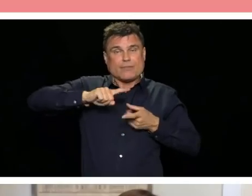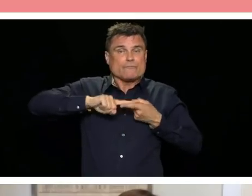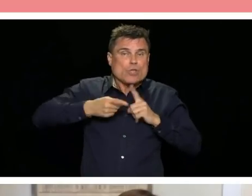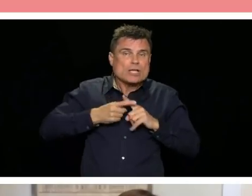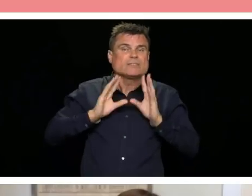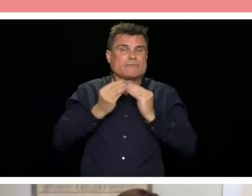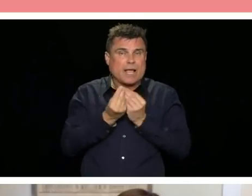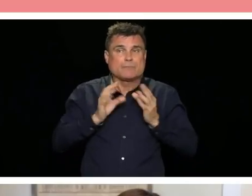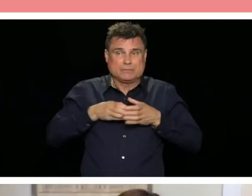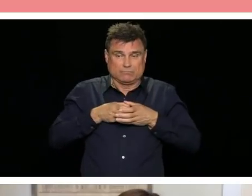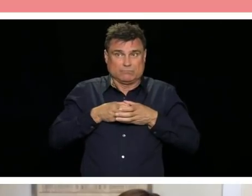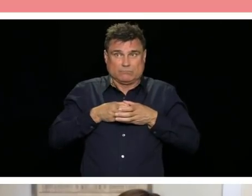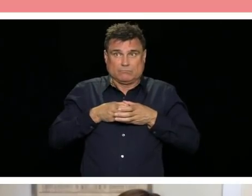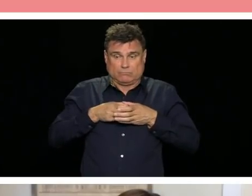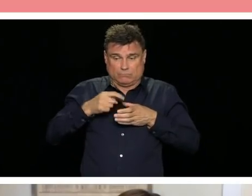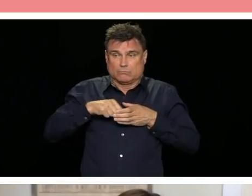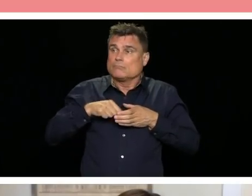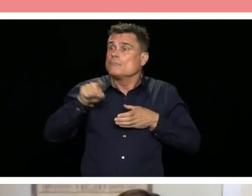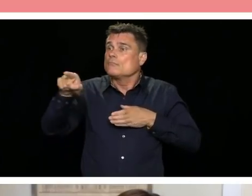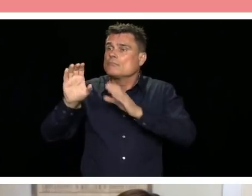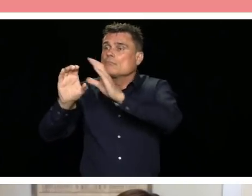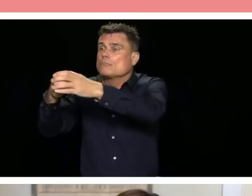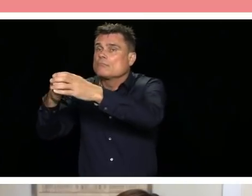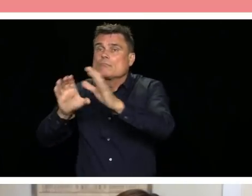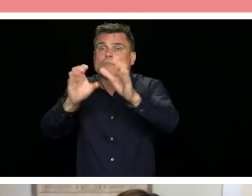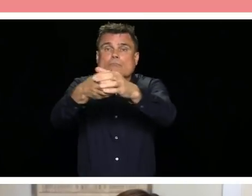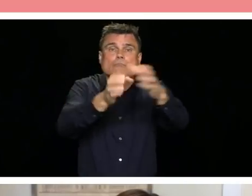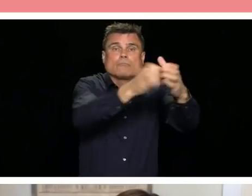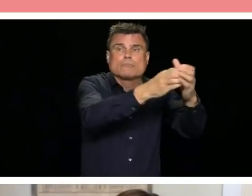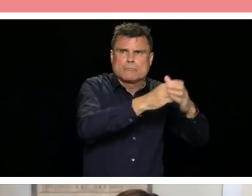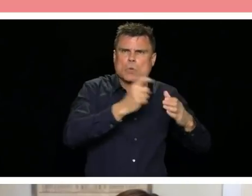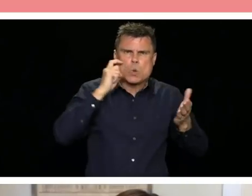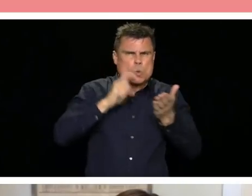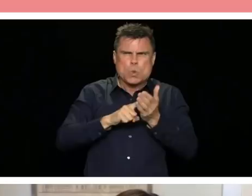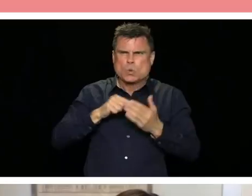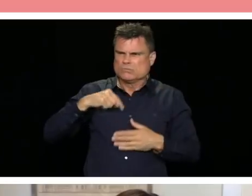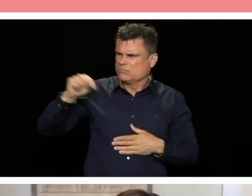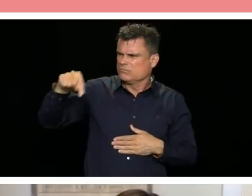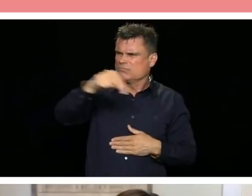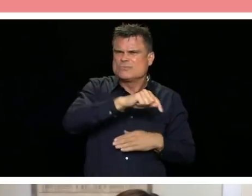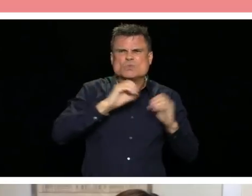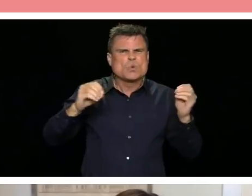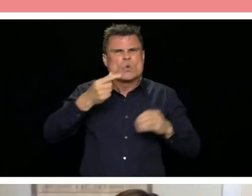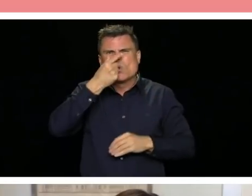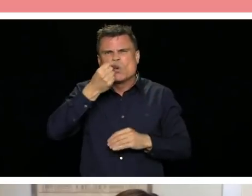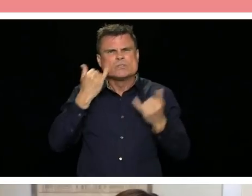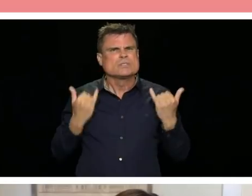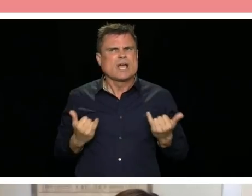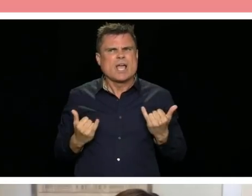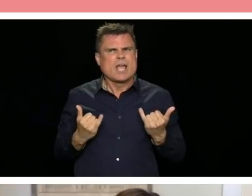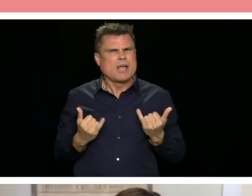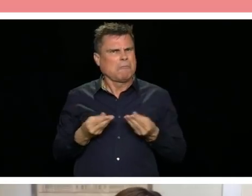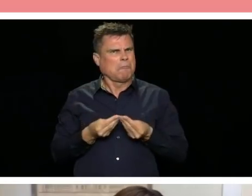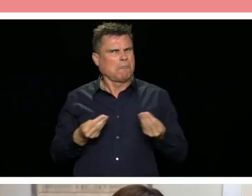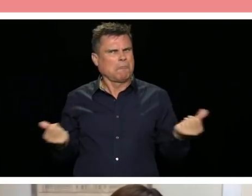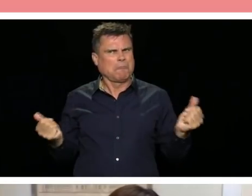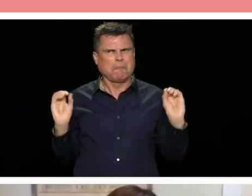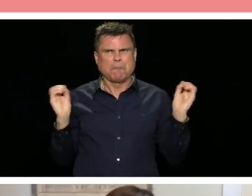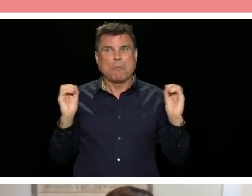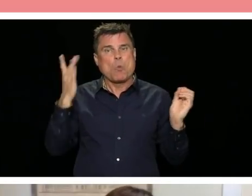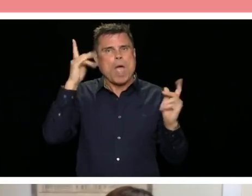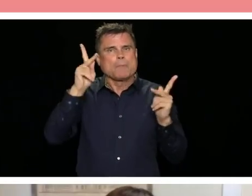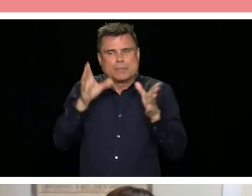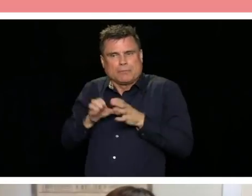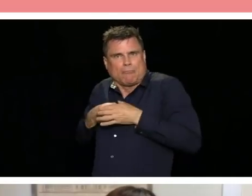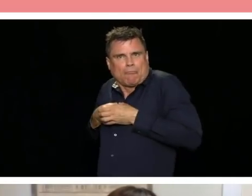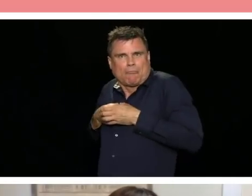back out into the world and engage in childcare and in school, there will be more opportunity